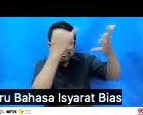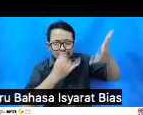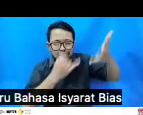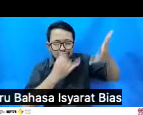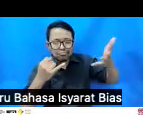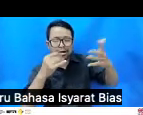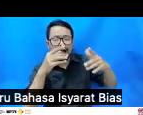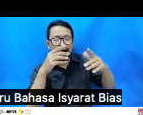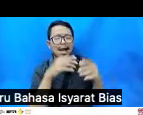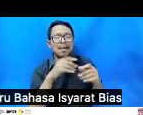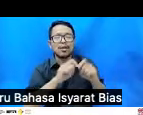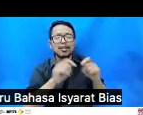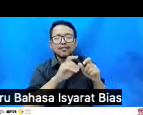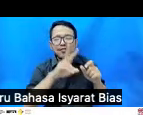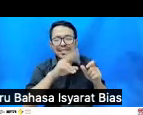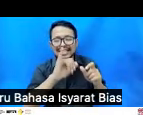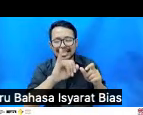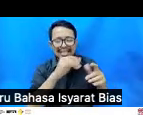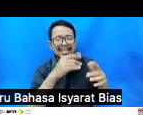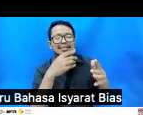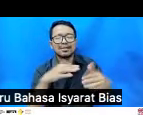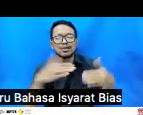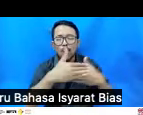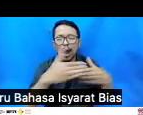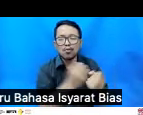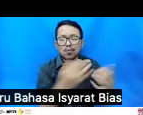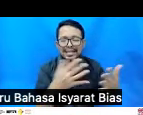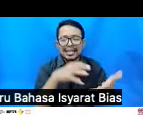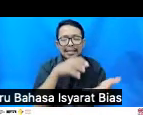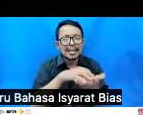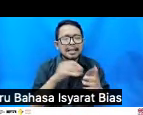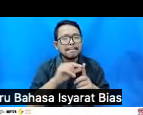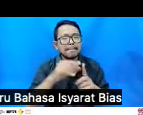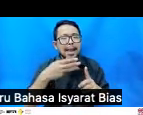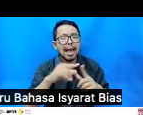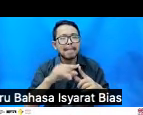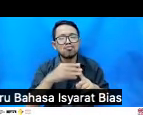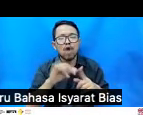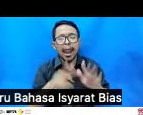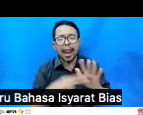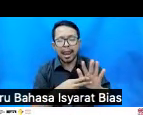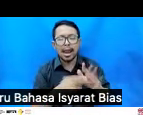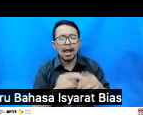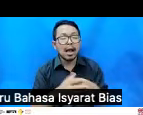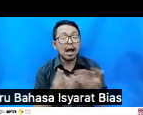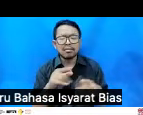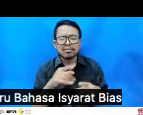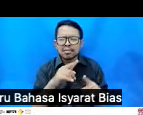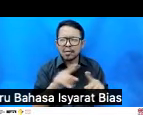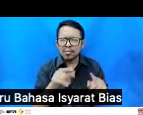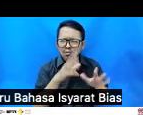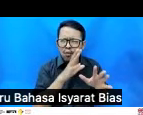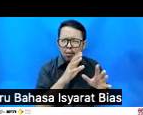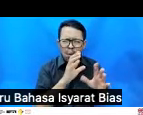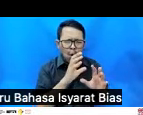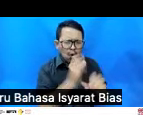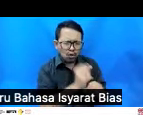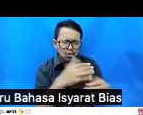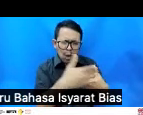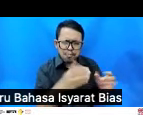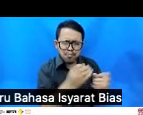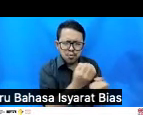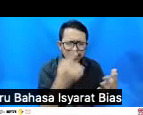merancang visi sebuah ruang publik di Pelambuan. Tetapi bukan hanya ruang publik, tapi ini adalah ruang publik yang inklusif.